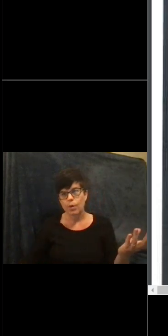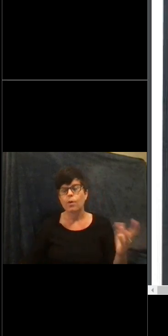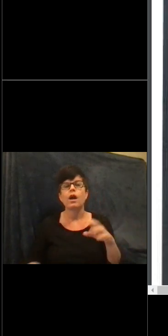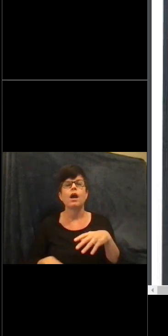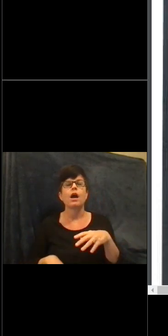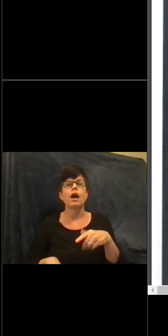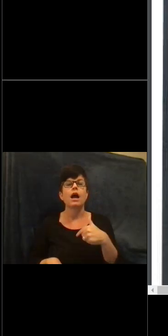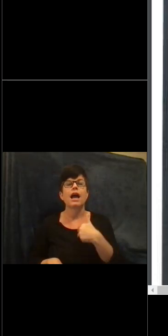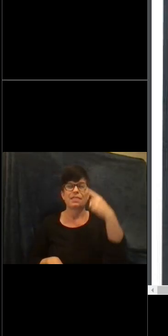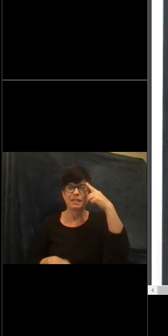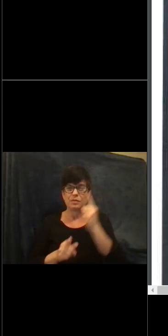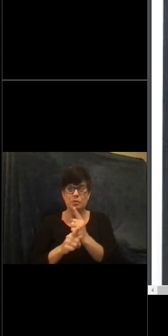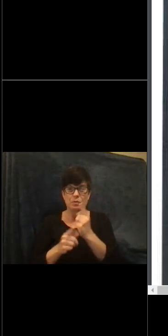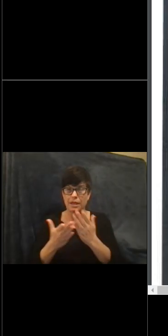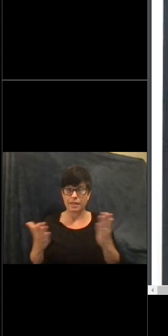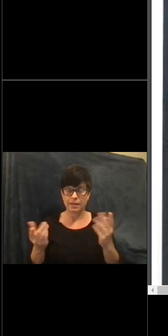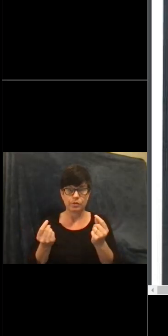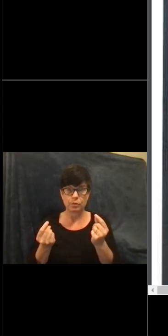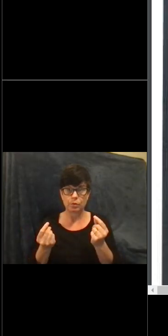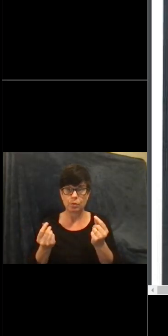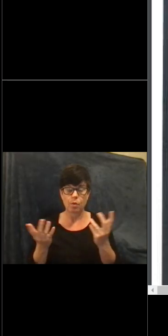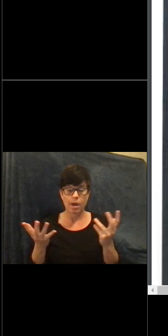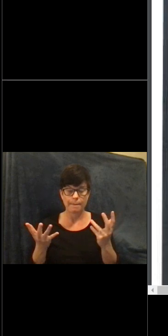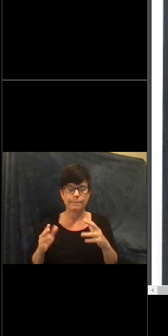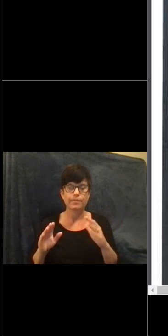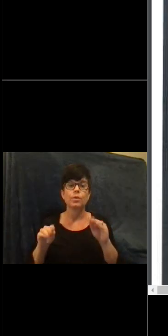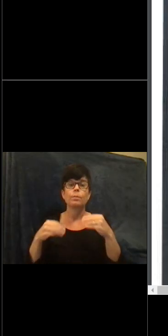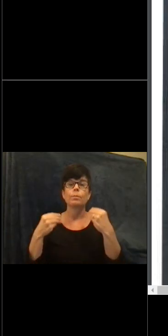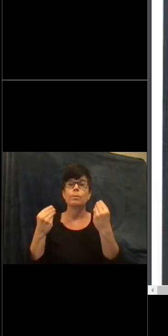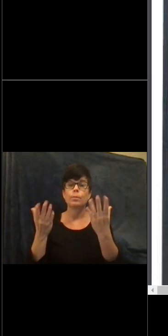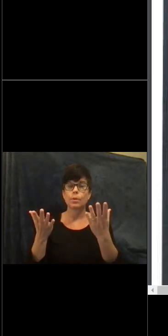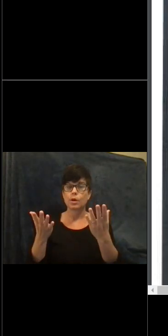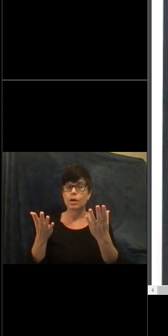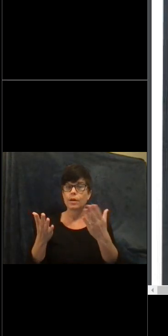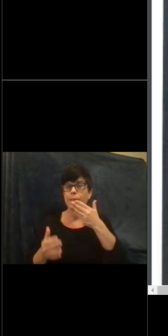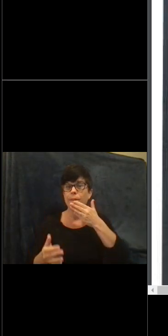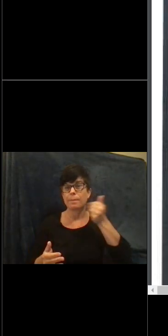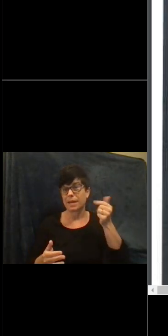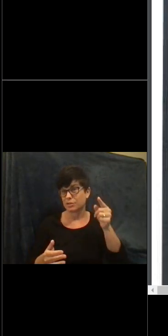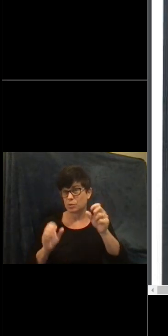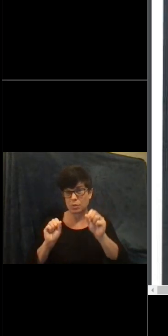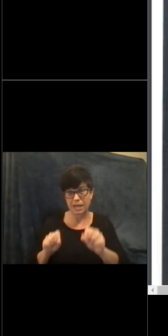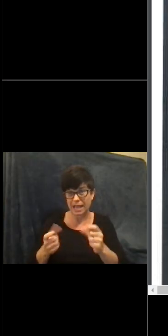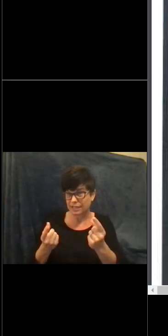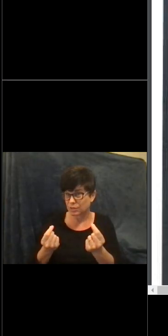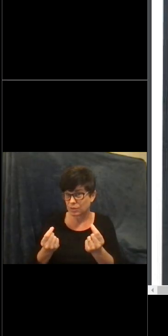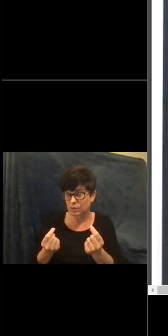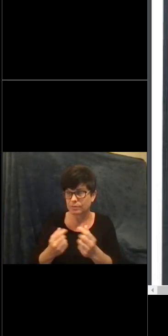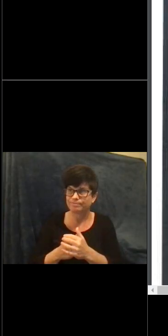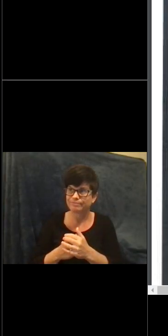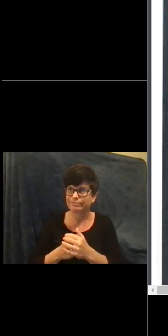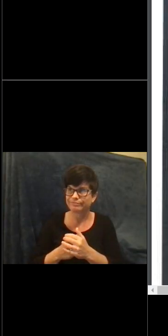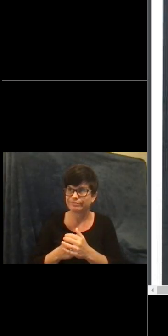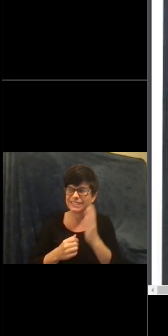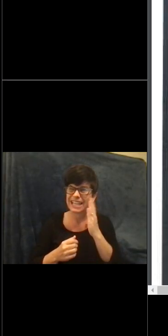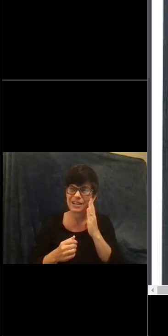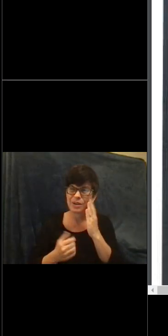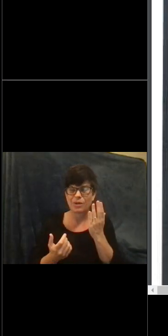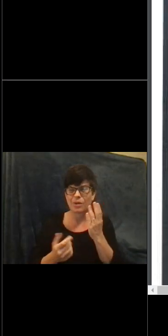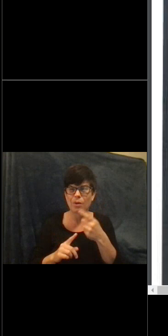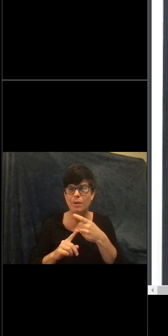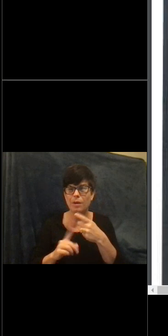I think the right thing to do would be provide, you know, the best that you can do, not, you know, a monthly, you know, a